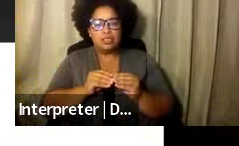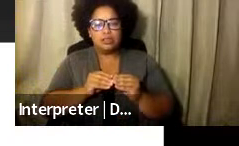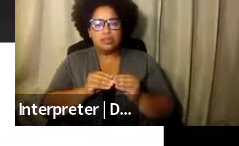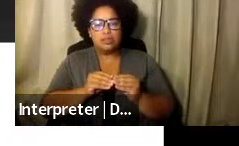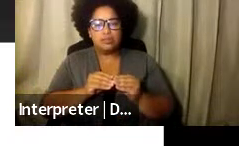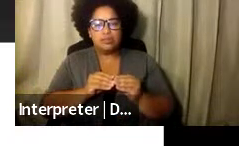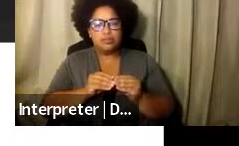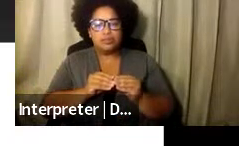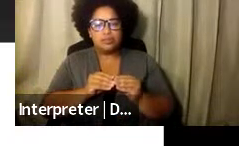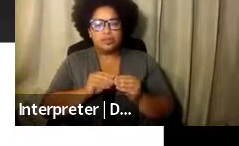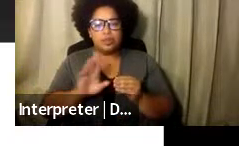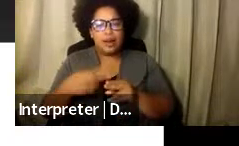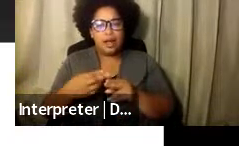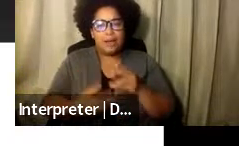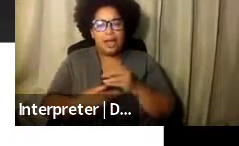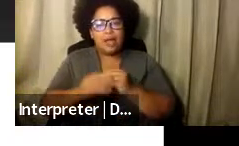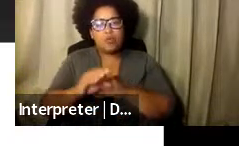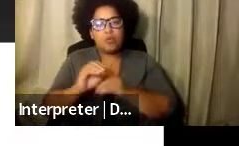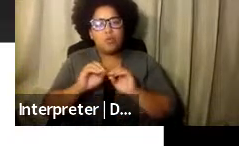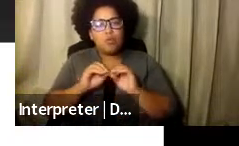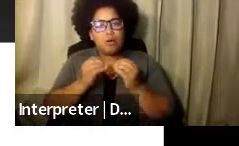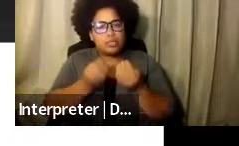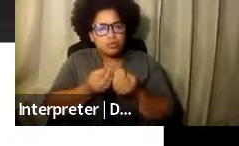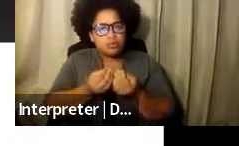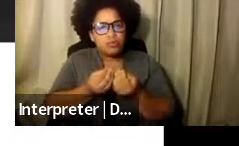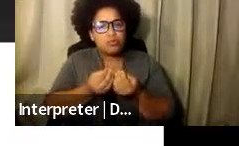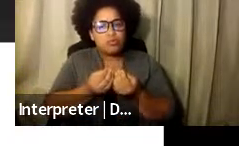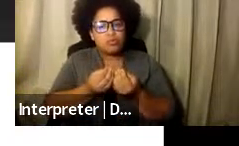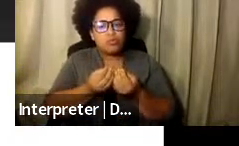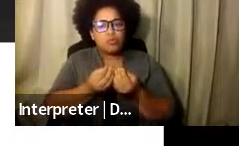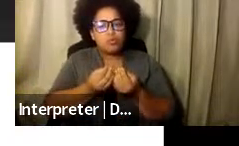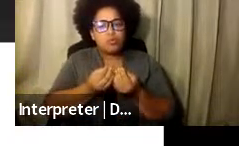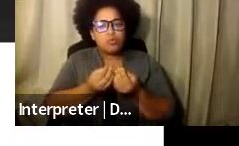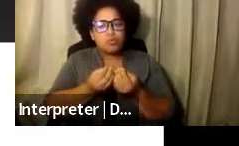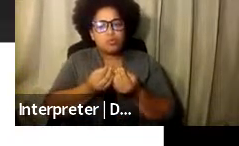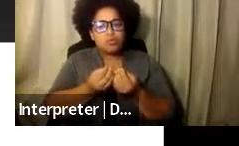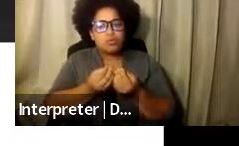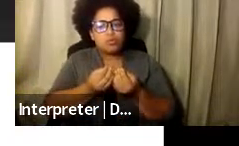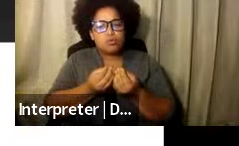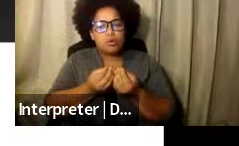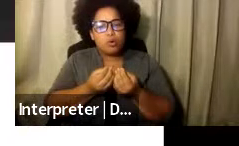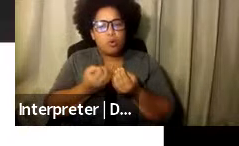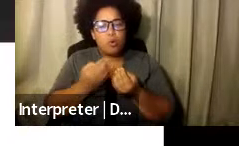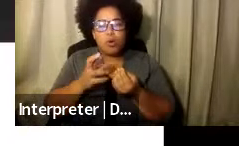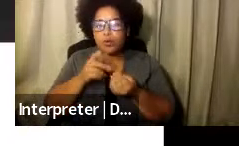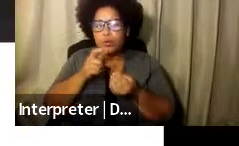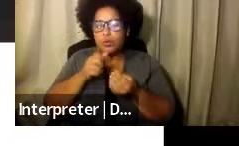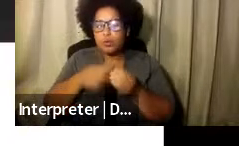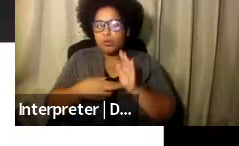alongside your name, add your organization, the organization or the constituents you're representing.